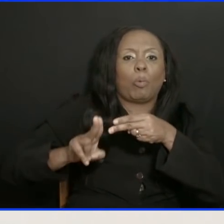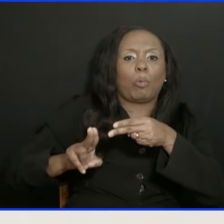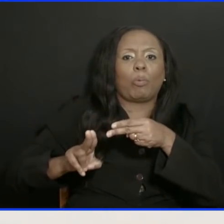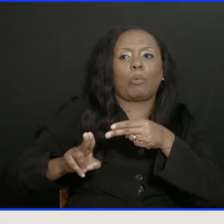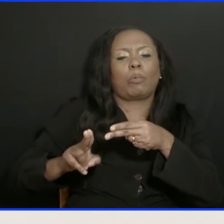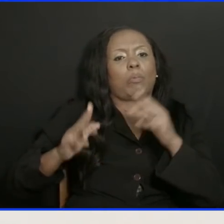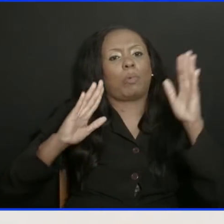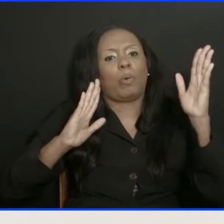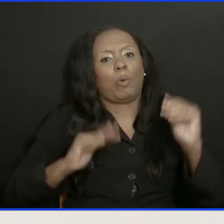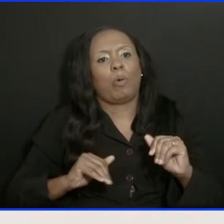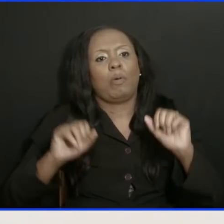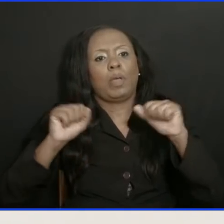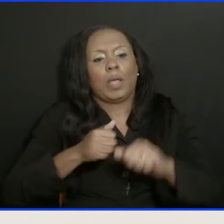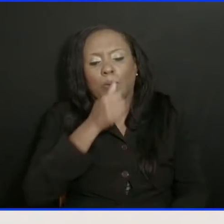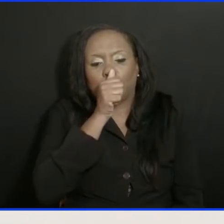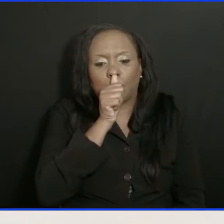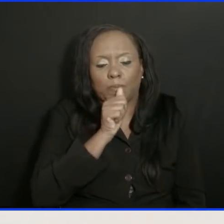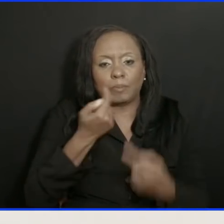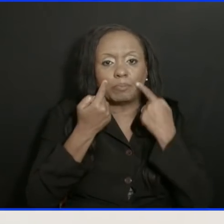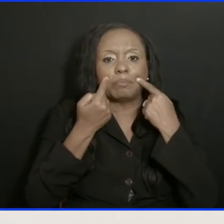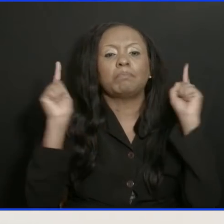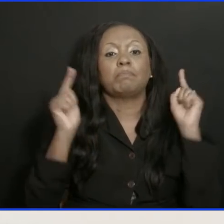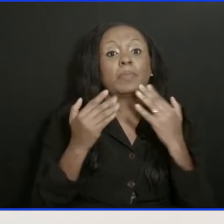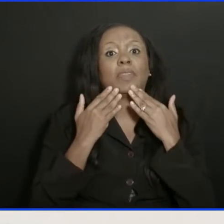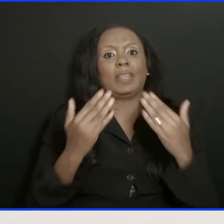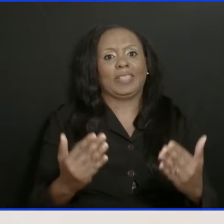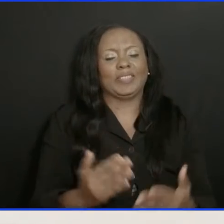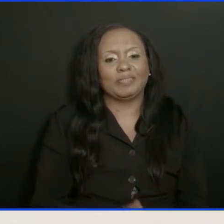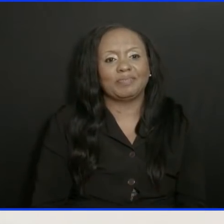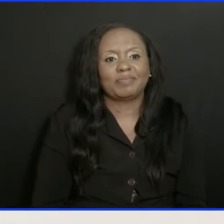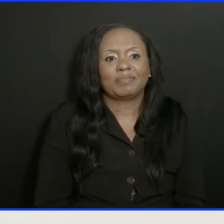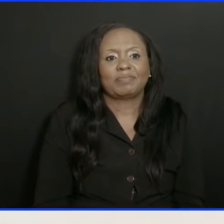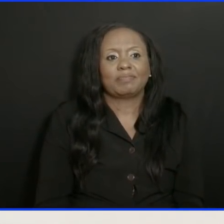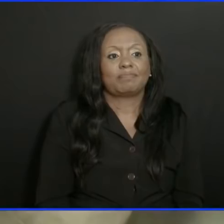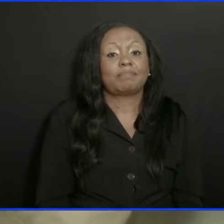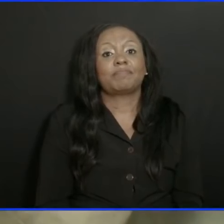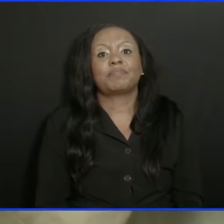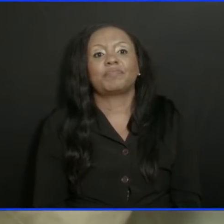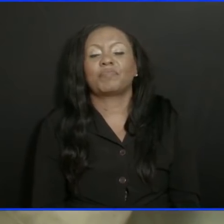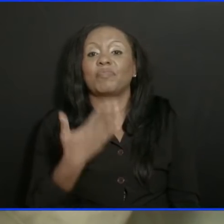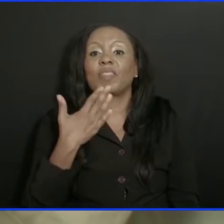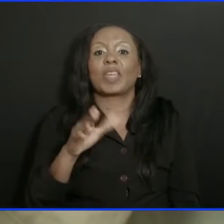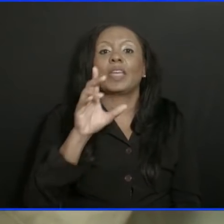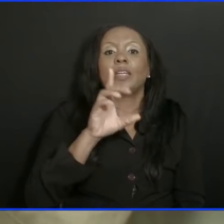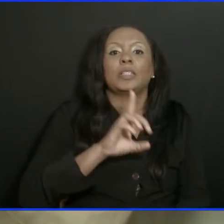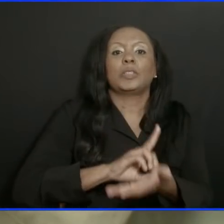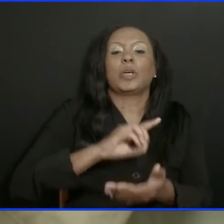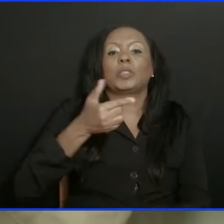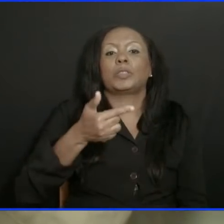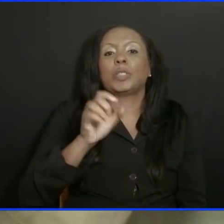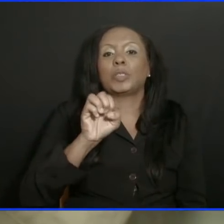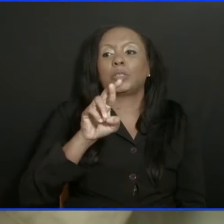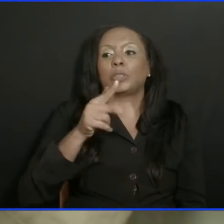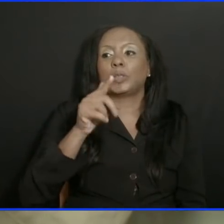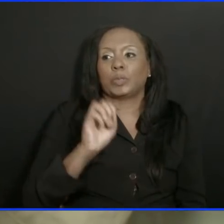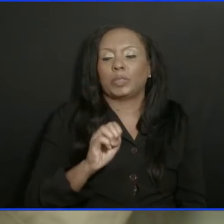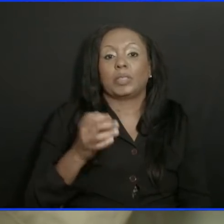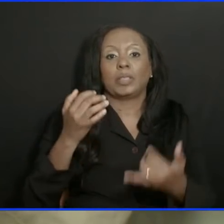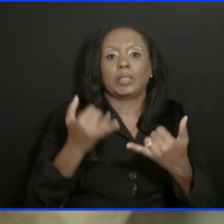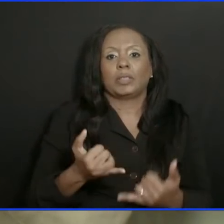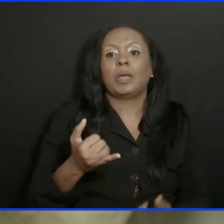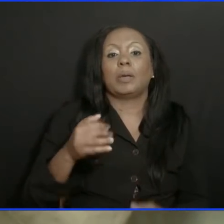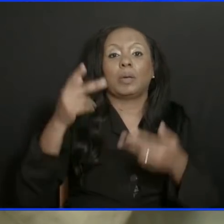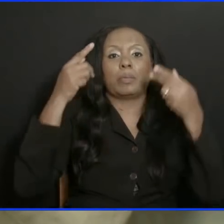this through in Barbados also. Thank you so much. Thank you very much, Dr. George. And the Prime Minister will now address the